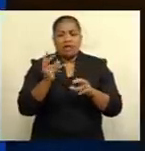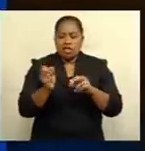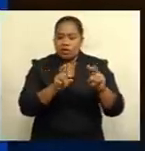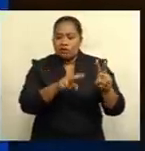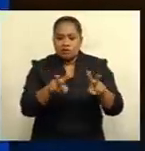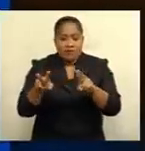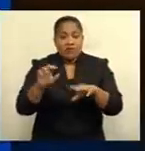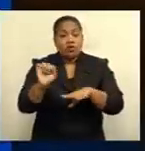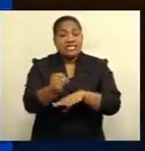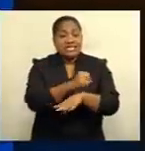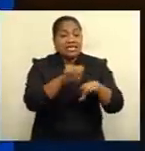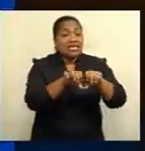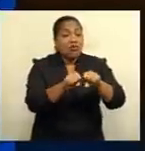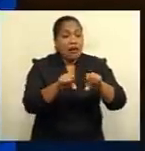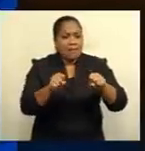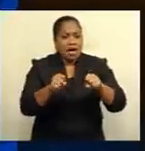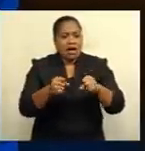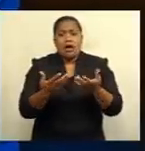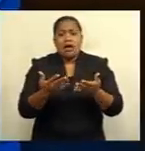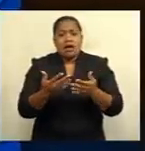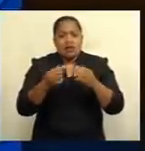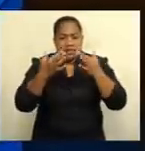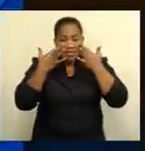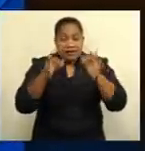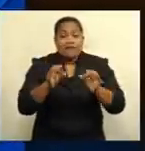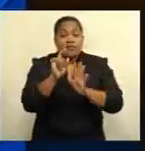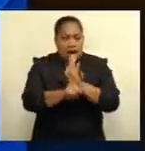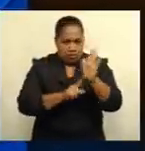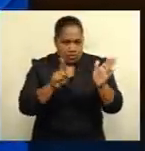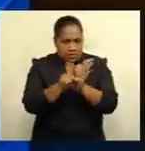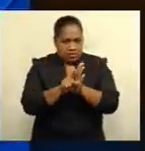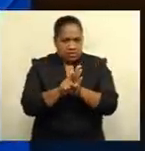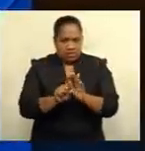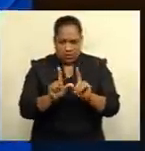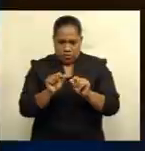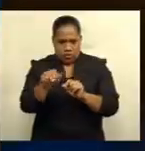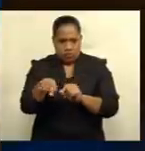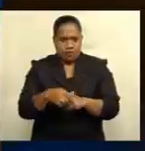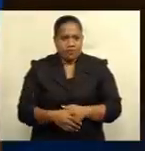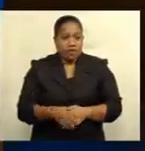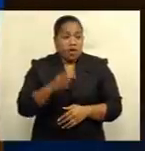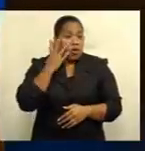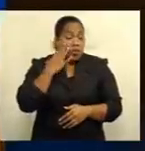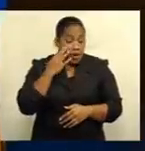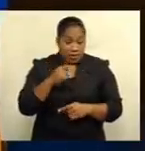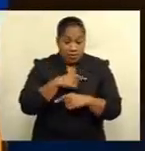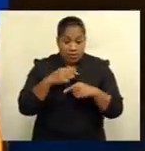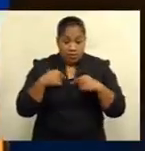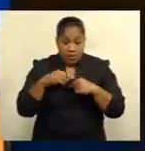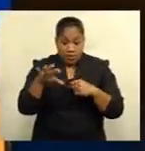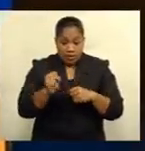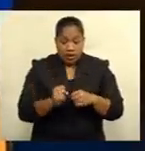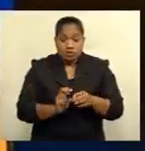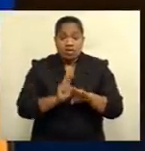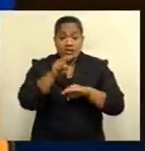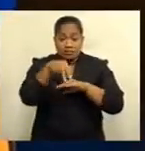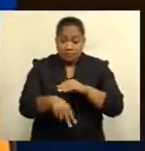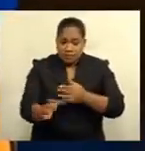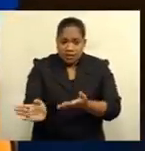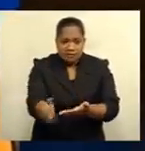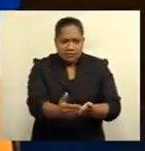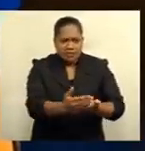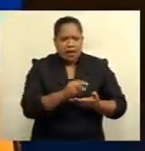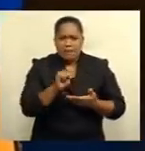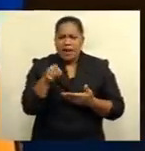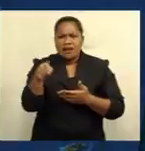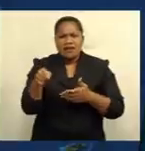curfew hours and in our protected fishing ground. We contacted police once we caught them, but it looks like they were camping on an empty